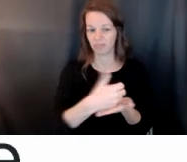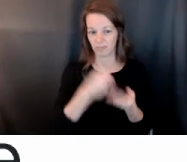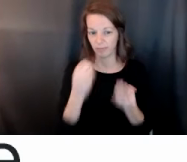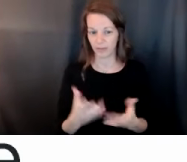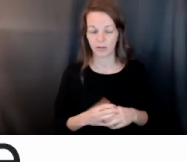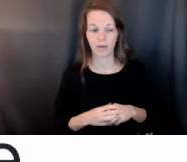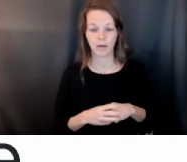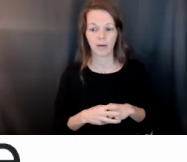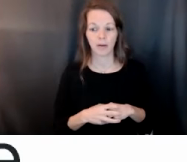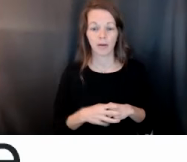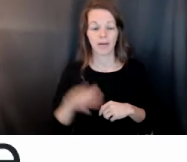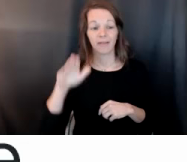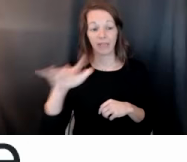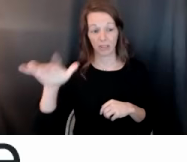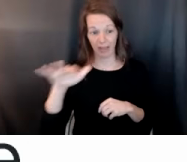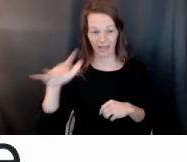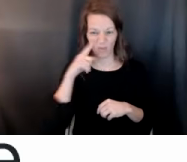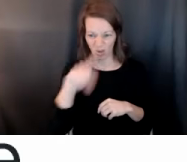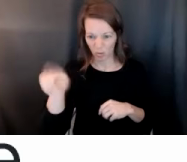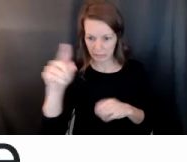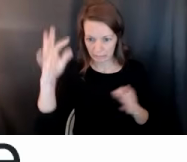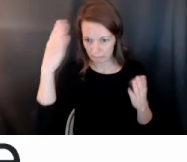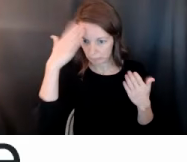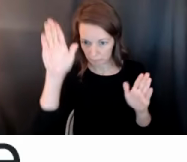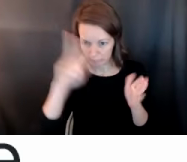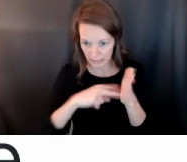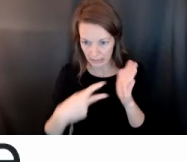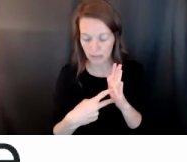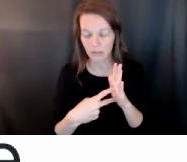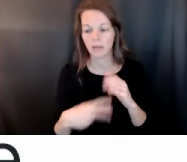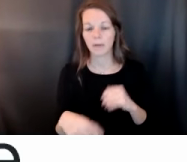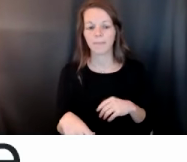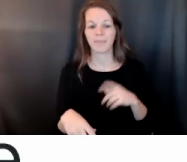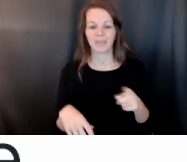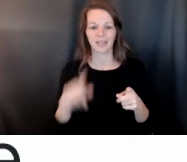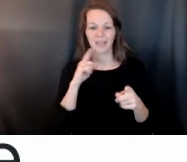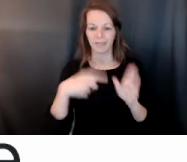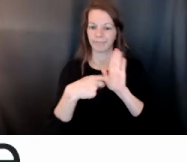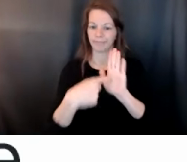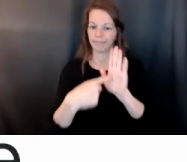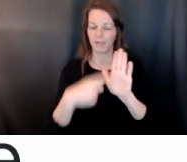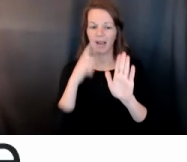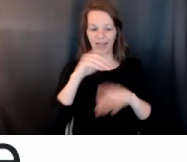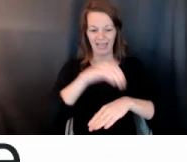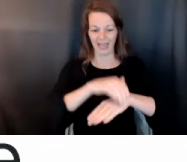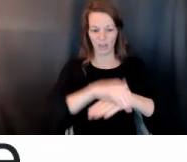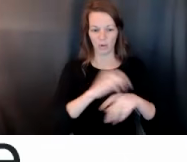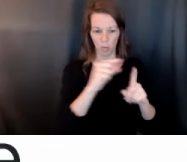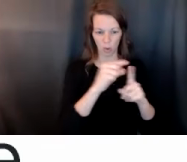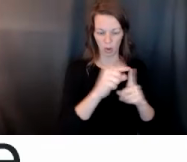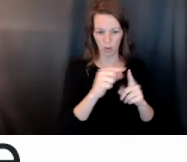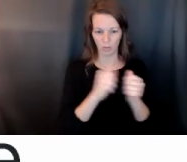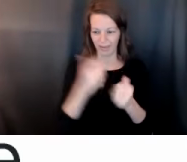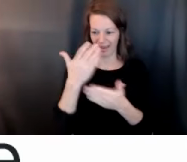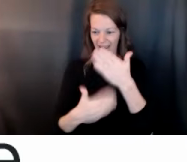And fingerspelling, for those of you who aren't familiar with it, is a representation of English words through a set of